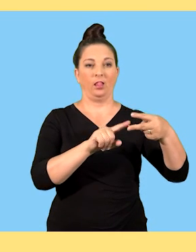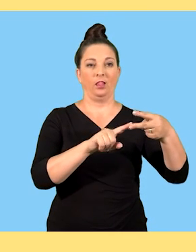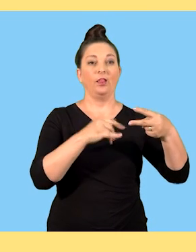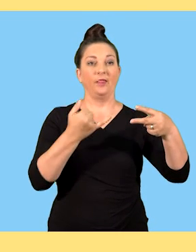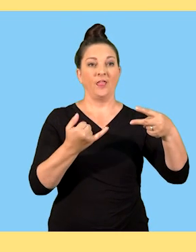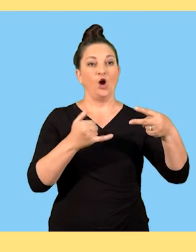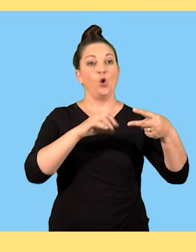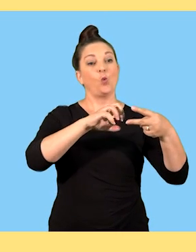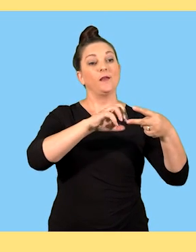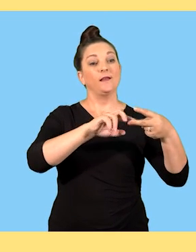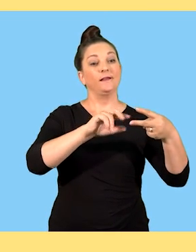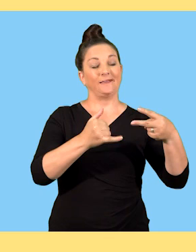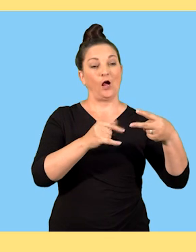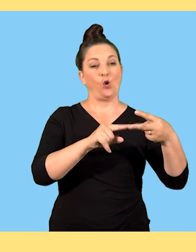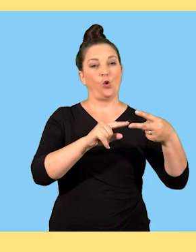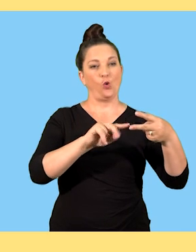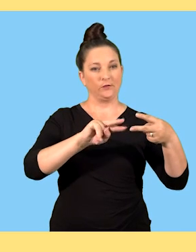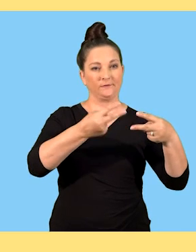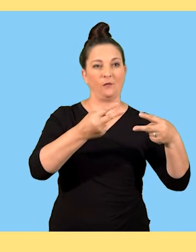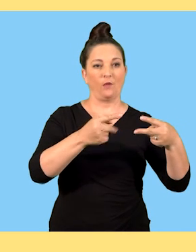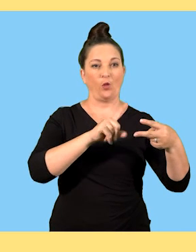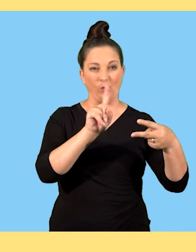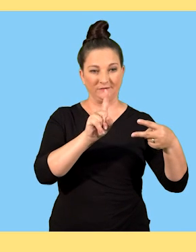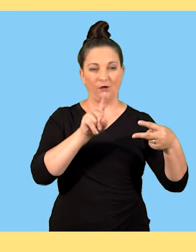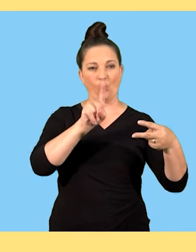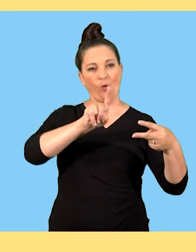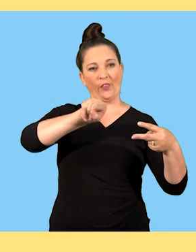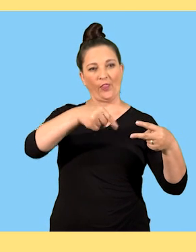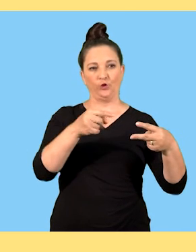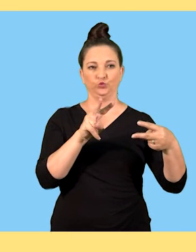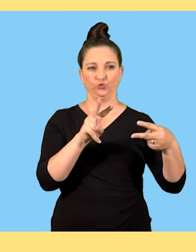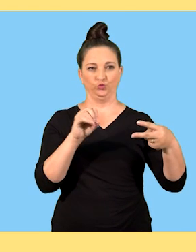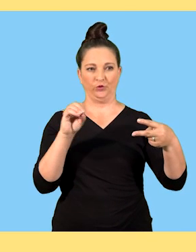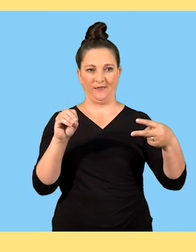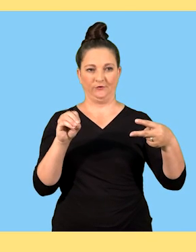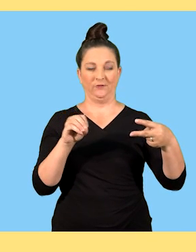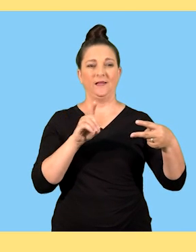debit now in our debtors allowances, 1,200.